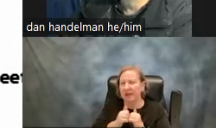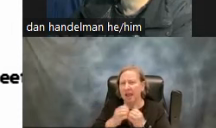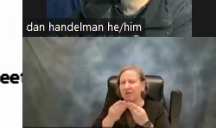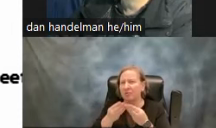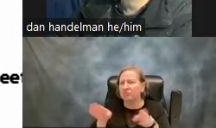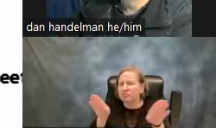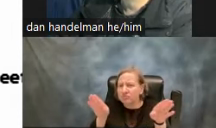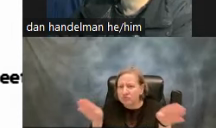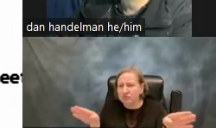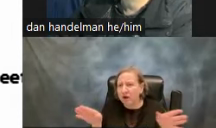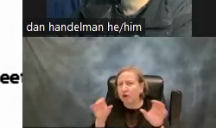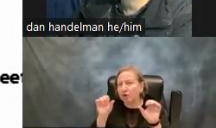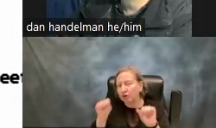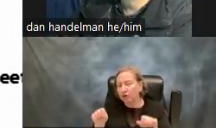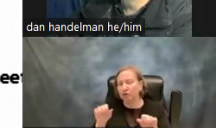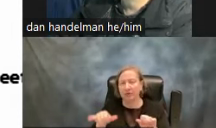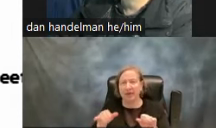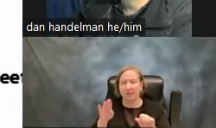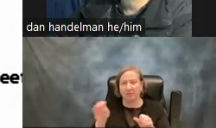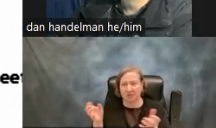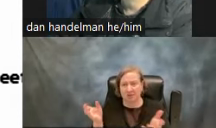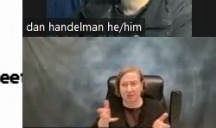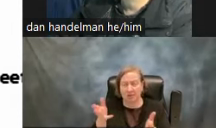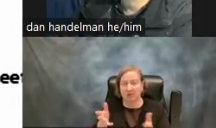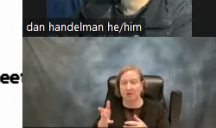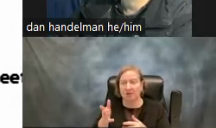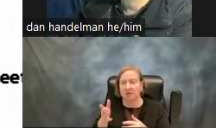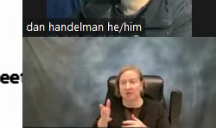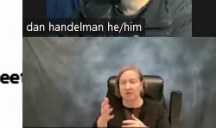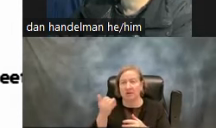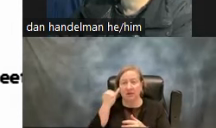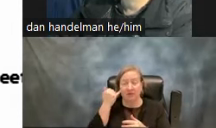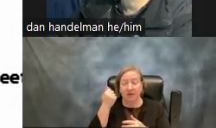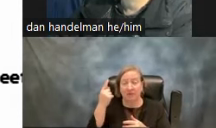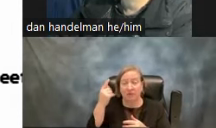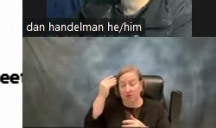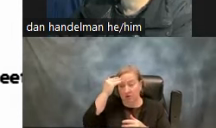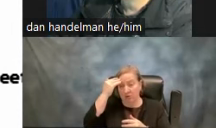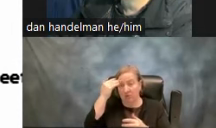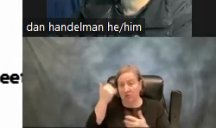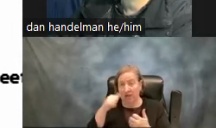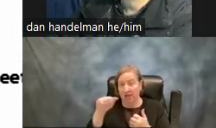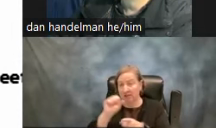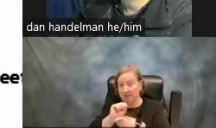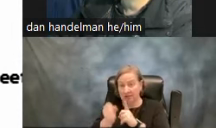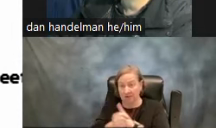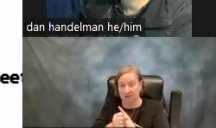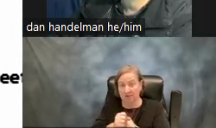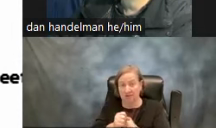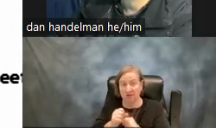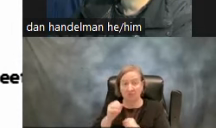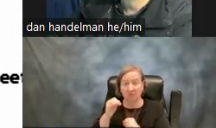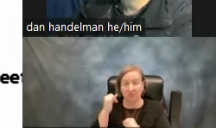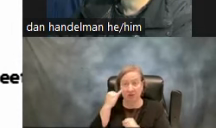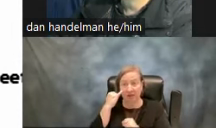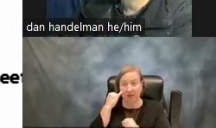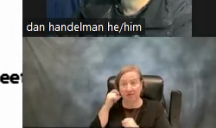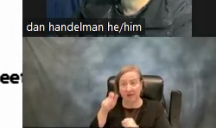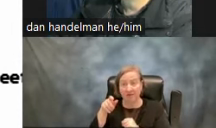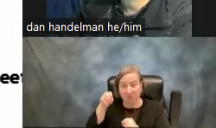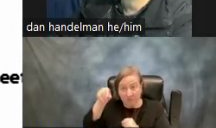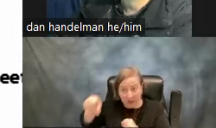broad could that be? And is there, if anyone knows of any instances where there was payment